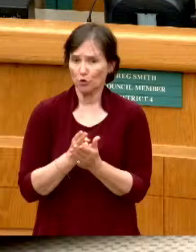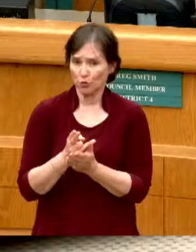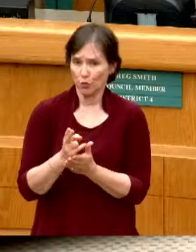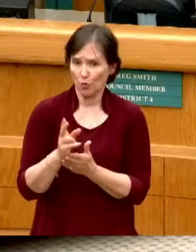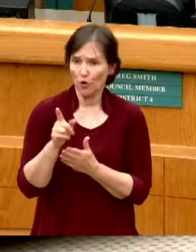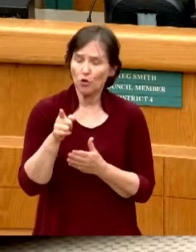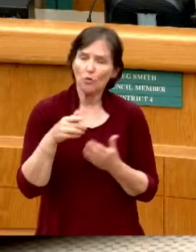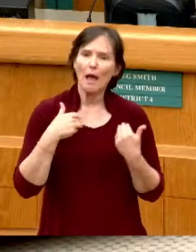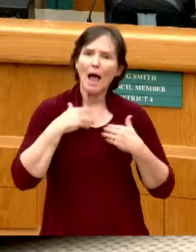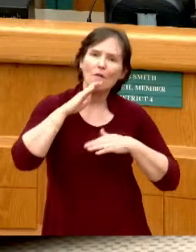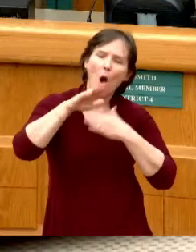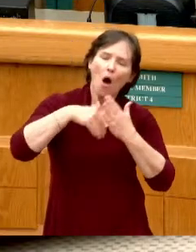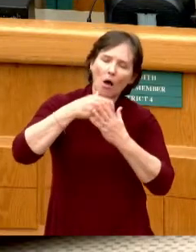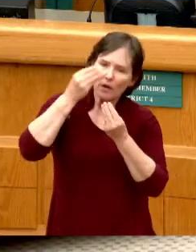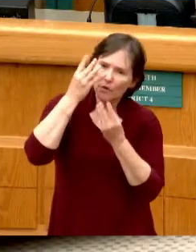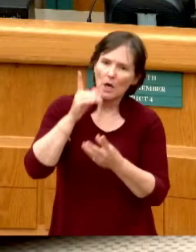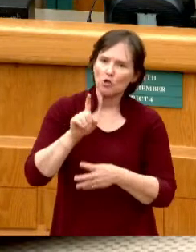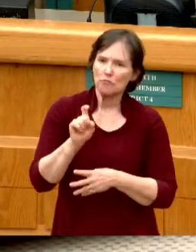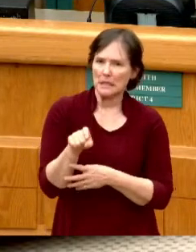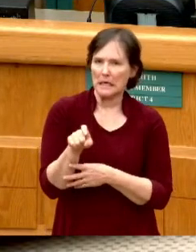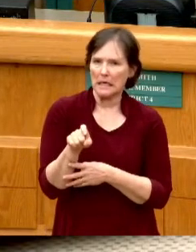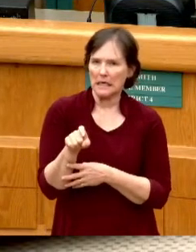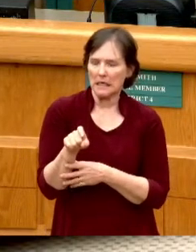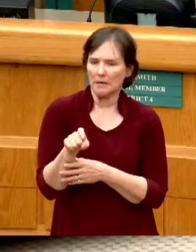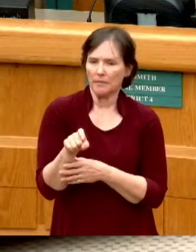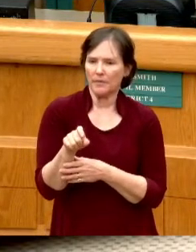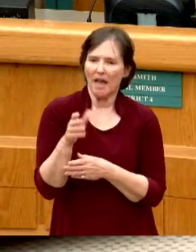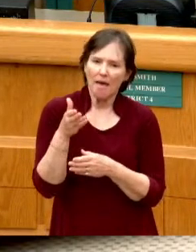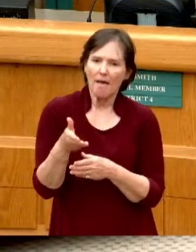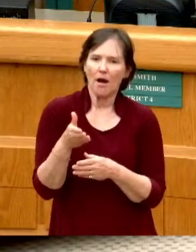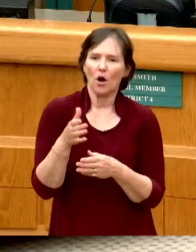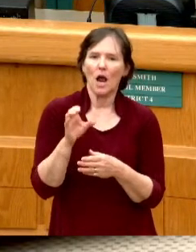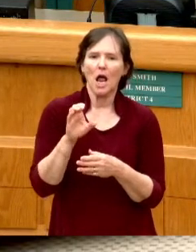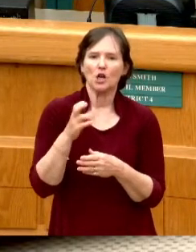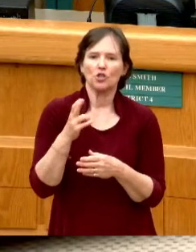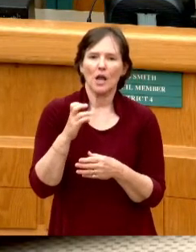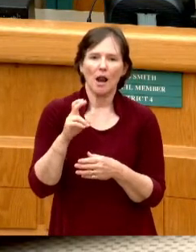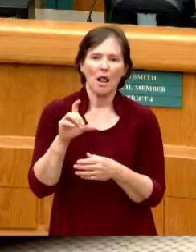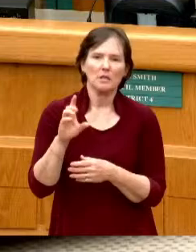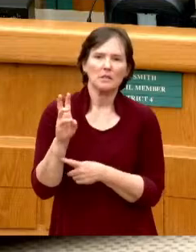have all the information that you need, because I would love to have more